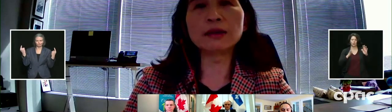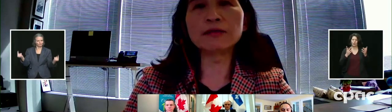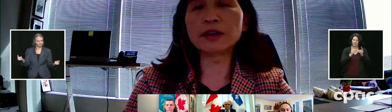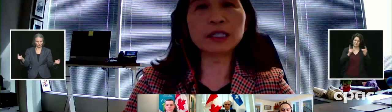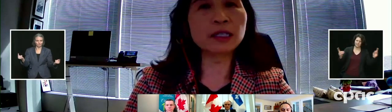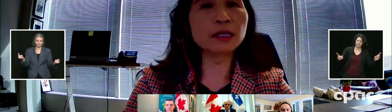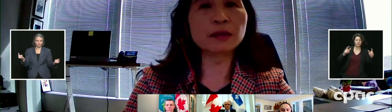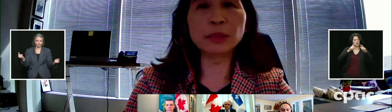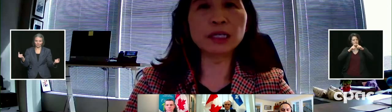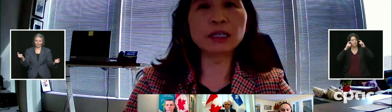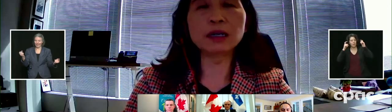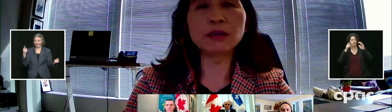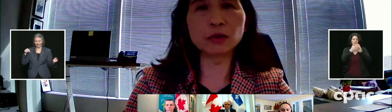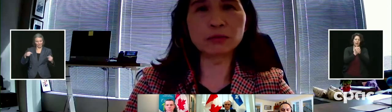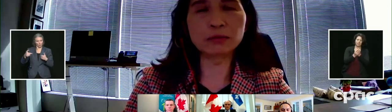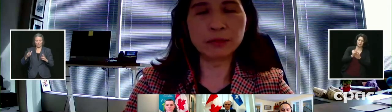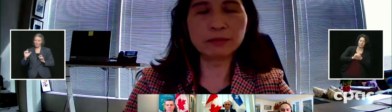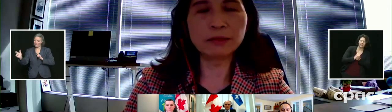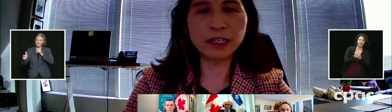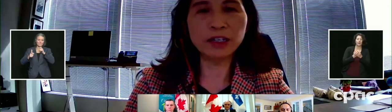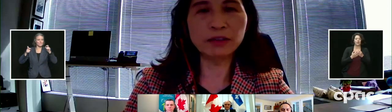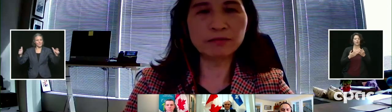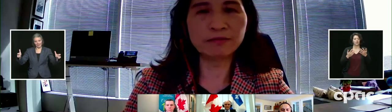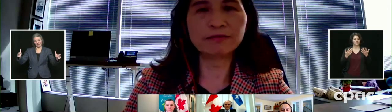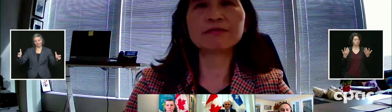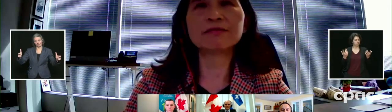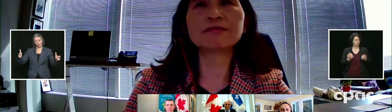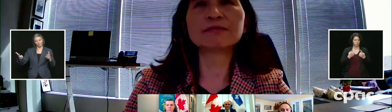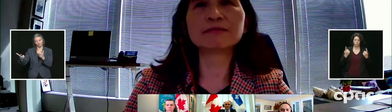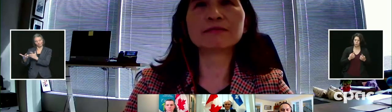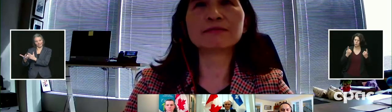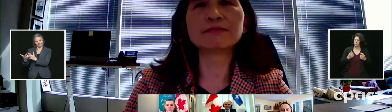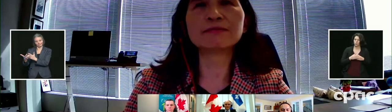a very big room. Thank you.